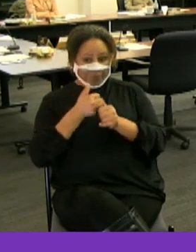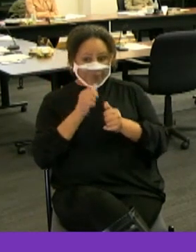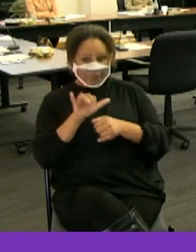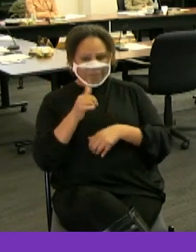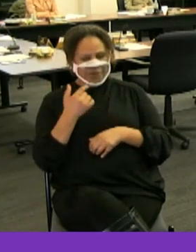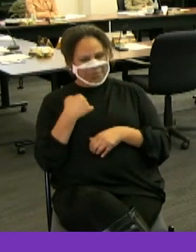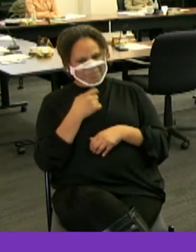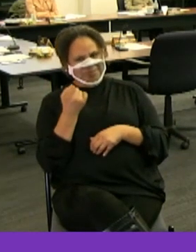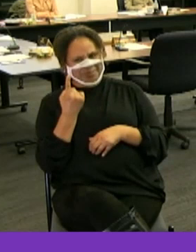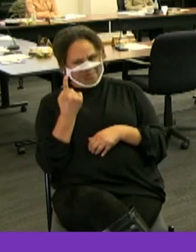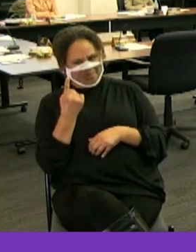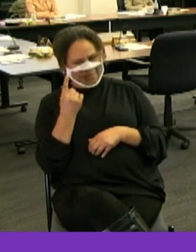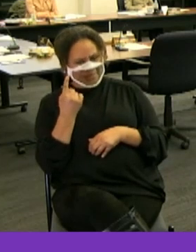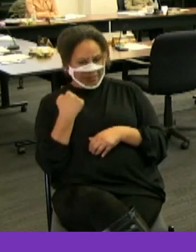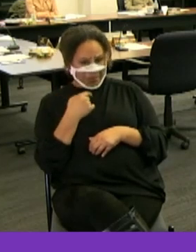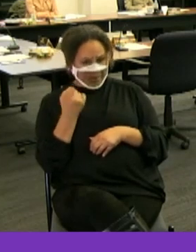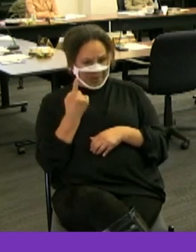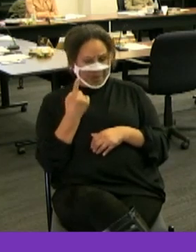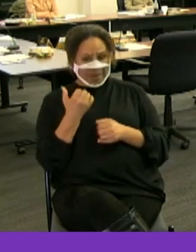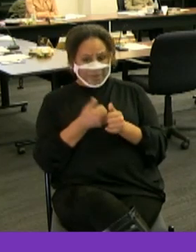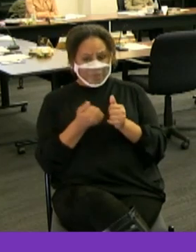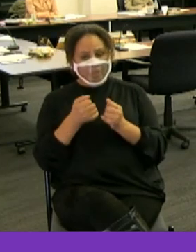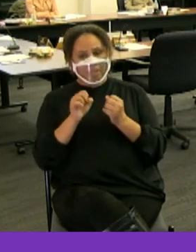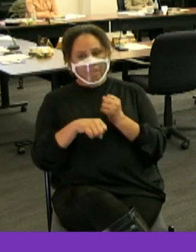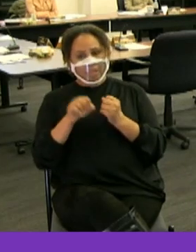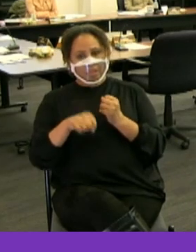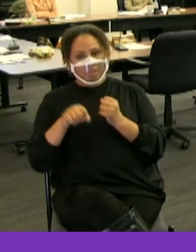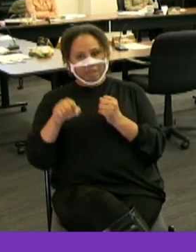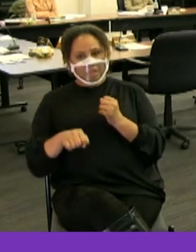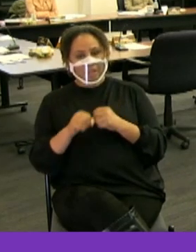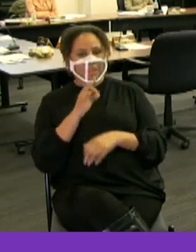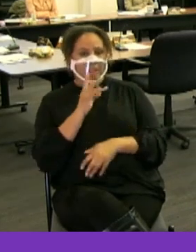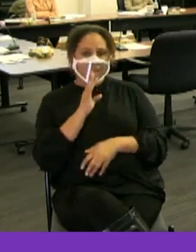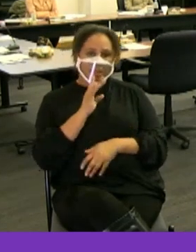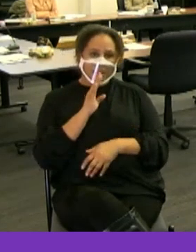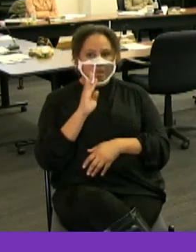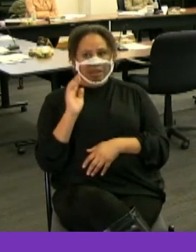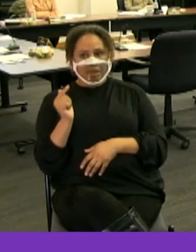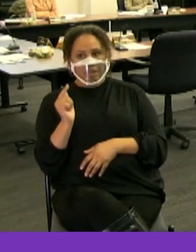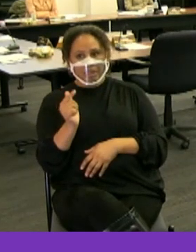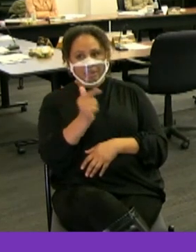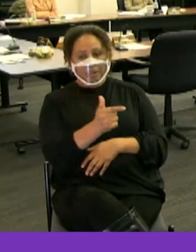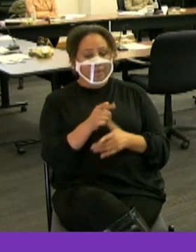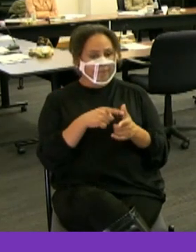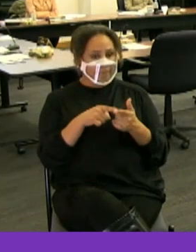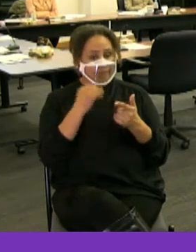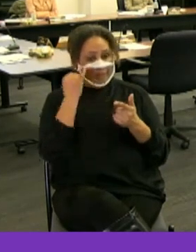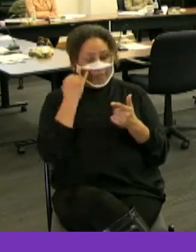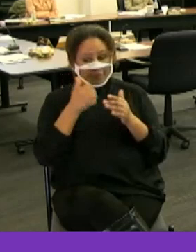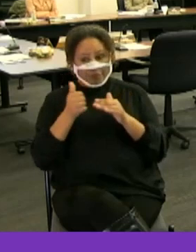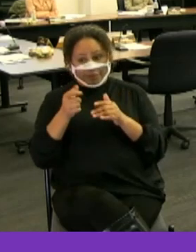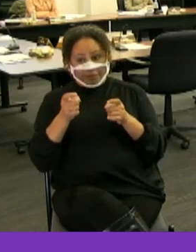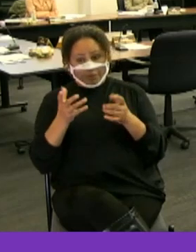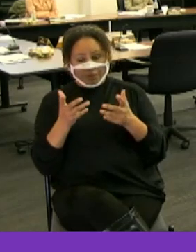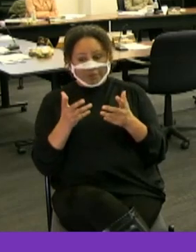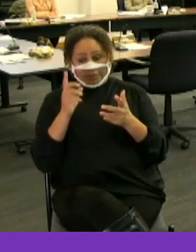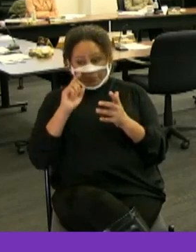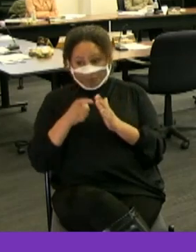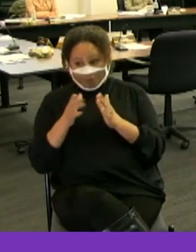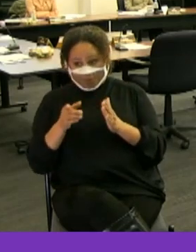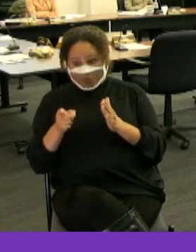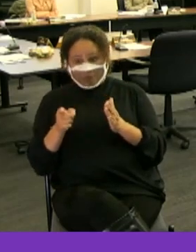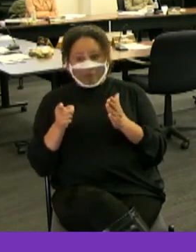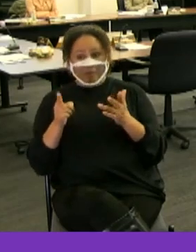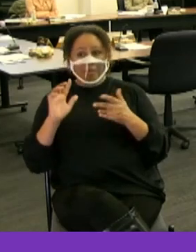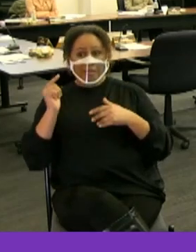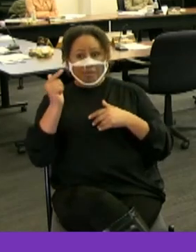everybody just keeps talking and talking and talking. And it's supposed to be one person at a time. And then if the chair wants to recognize someone after everyone has had their